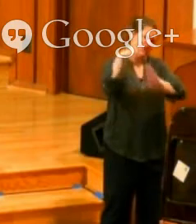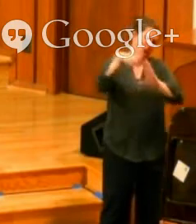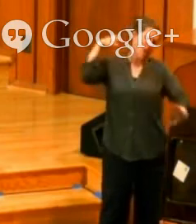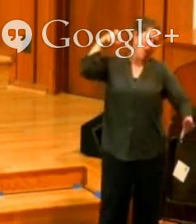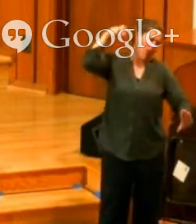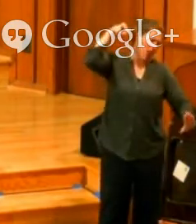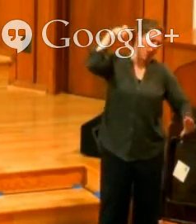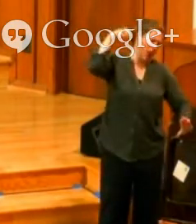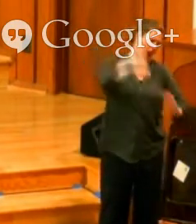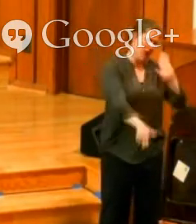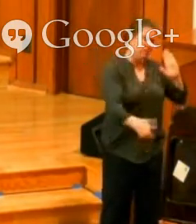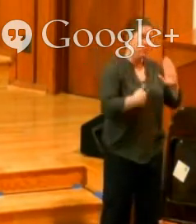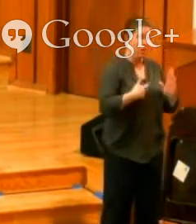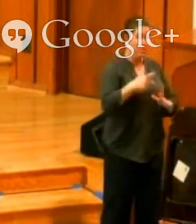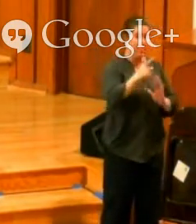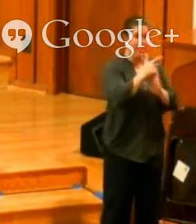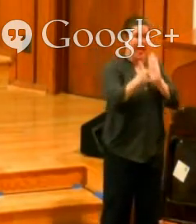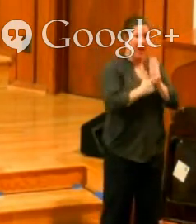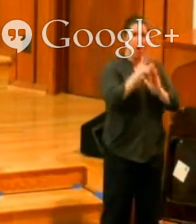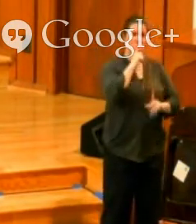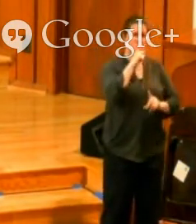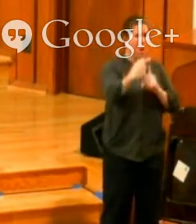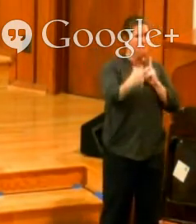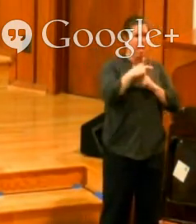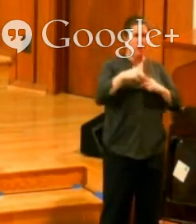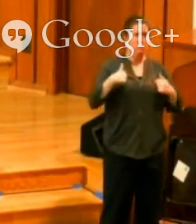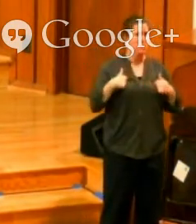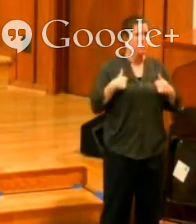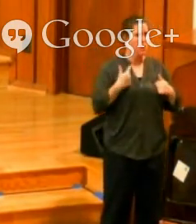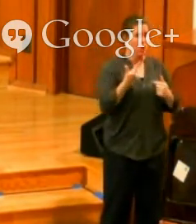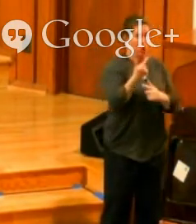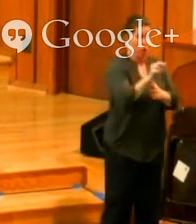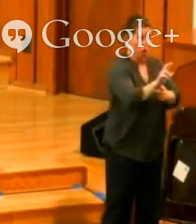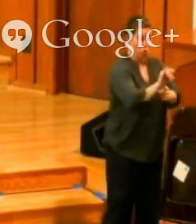not under that silly law. Does gravity really care?